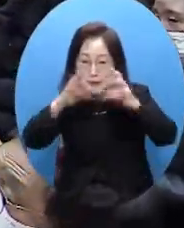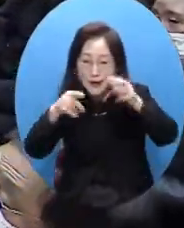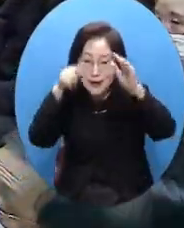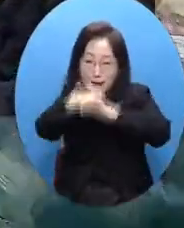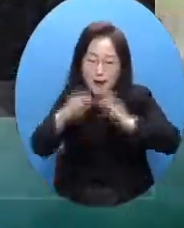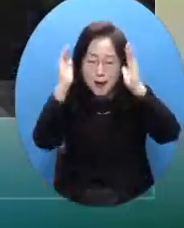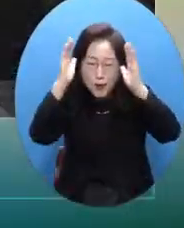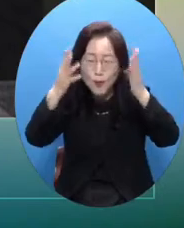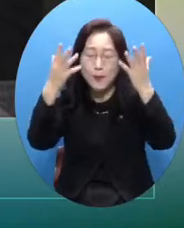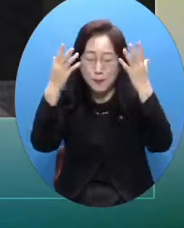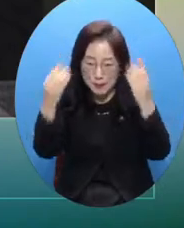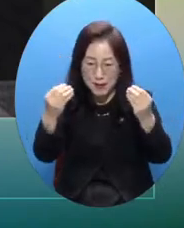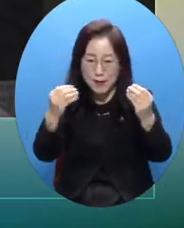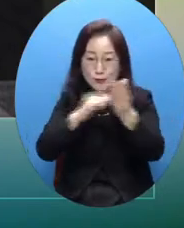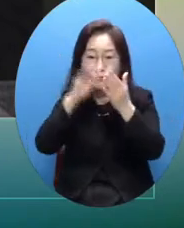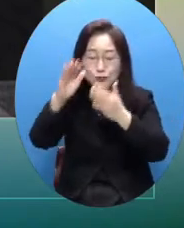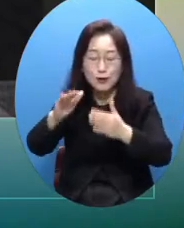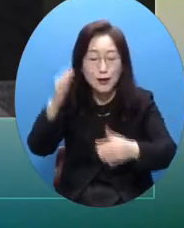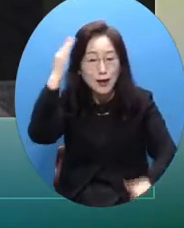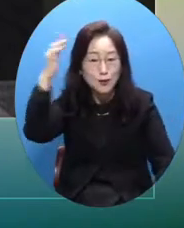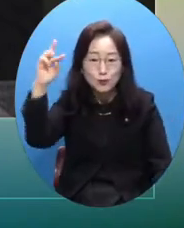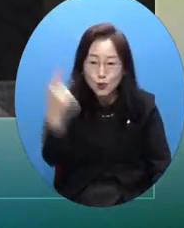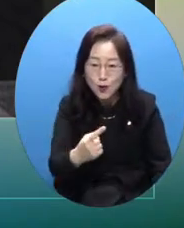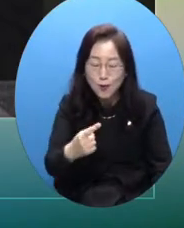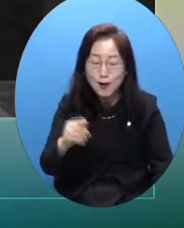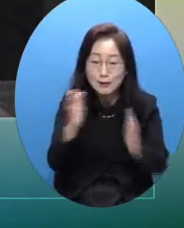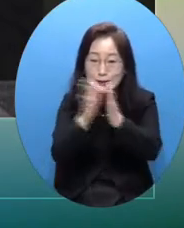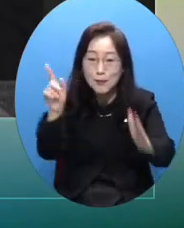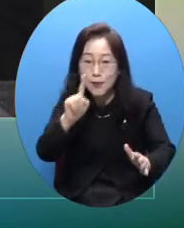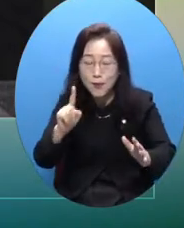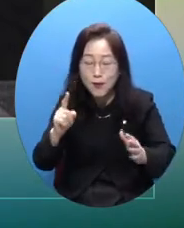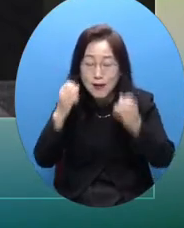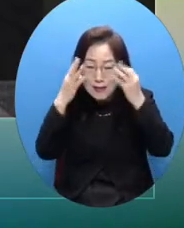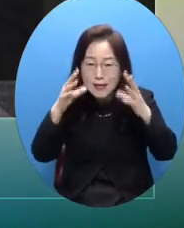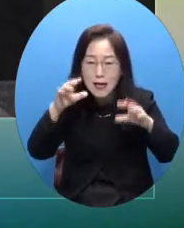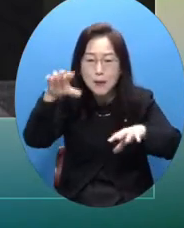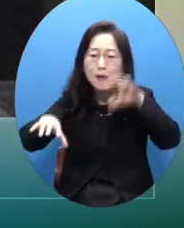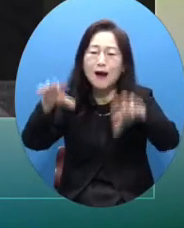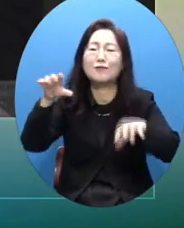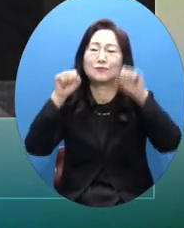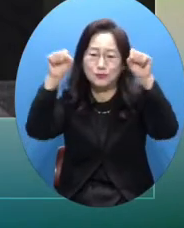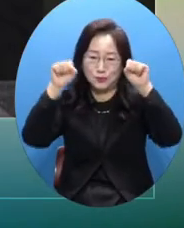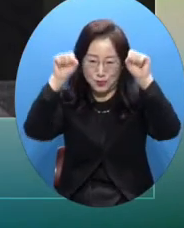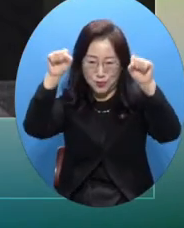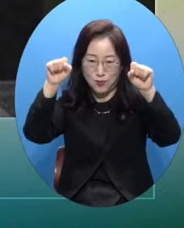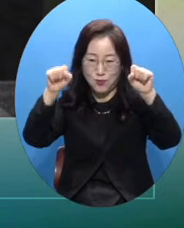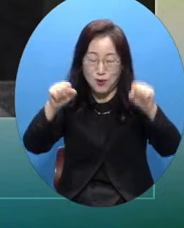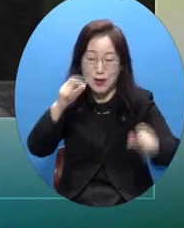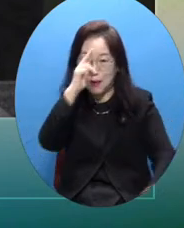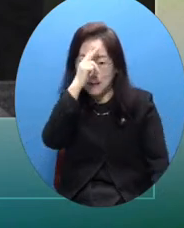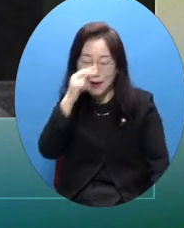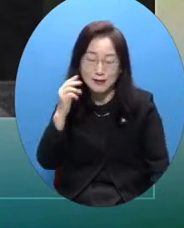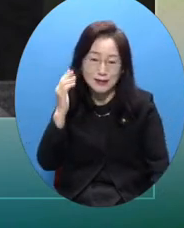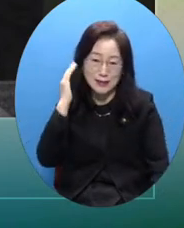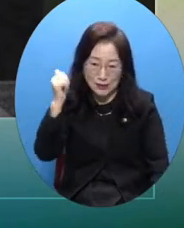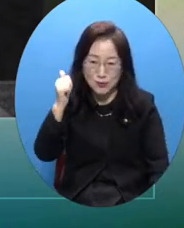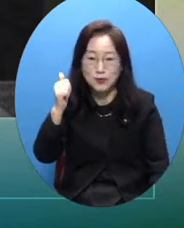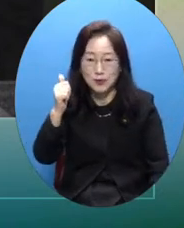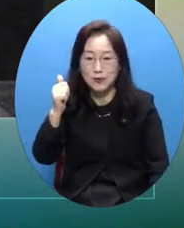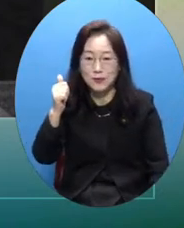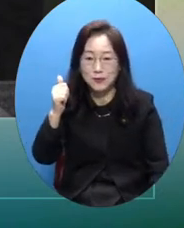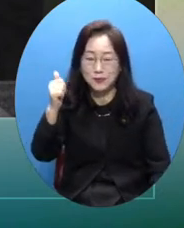he went to Denmark by prayer and he started movement in Korea